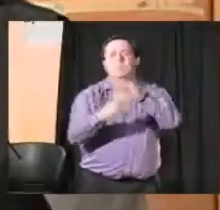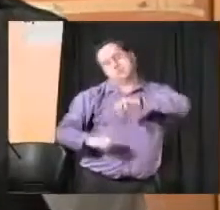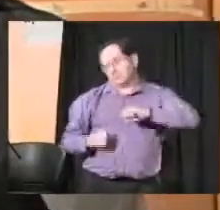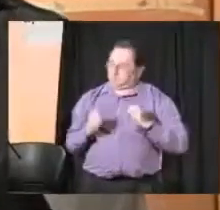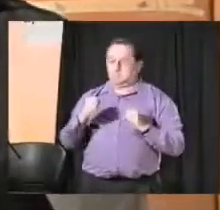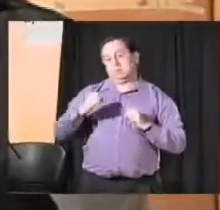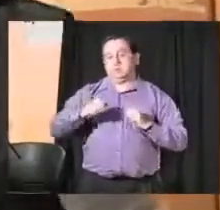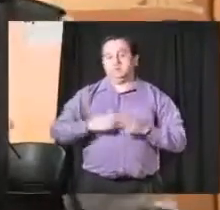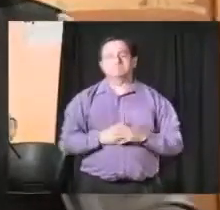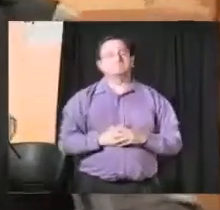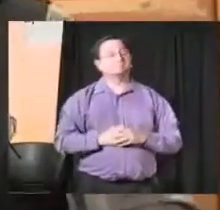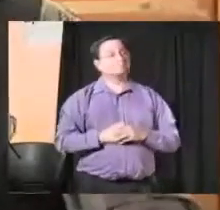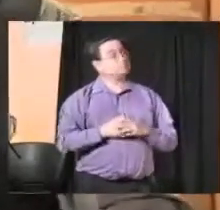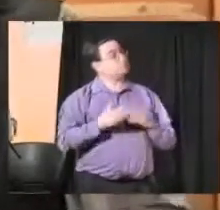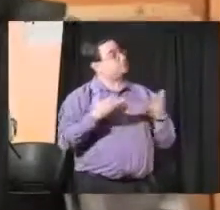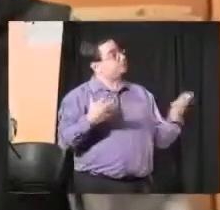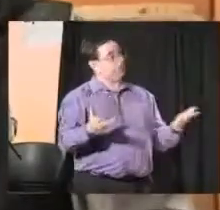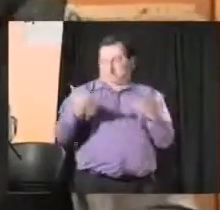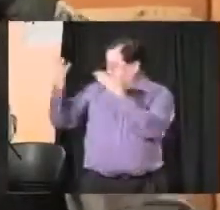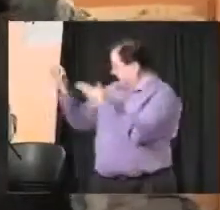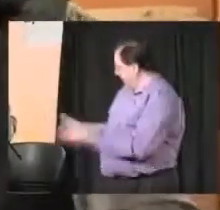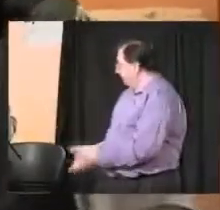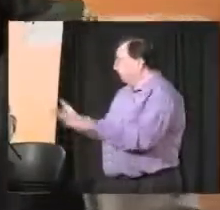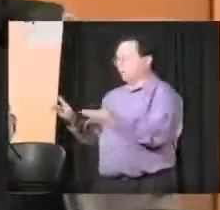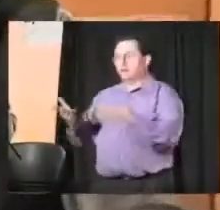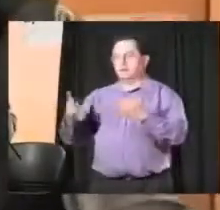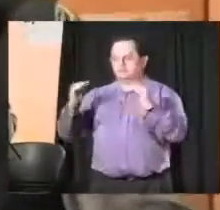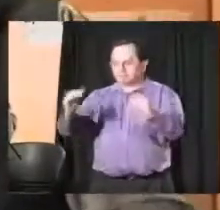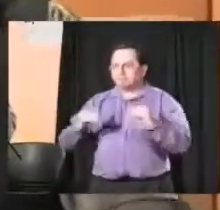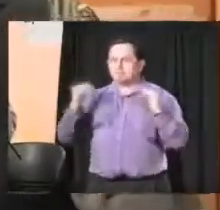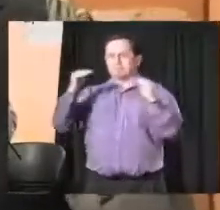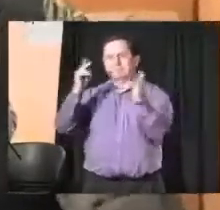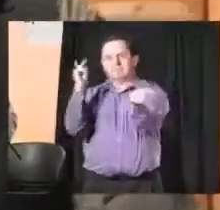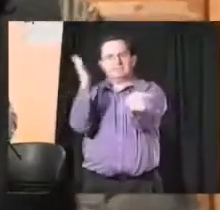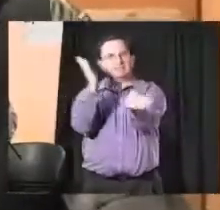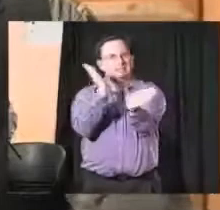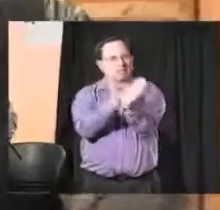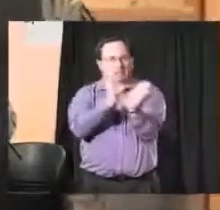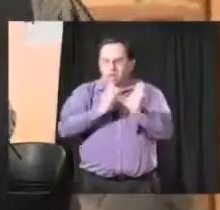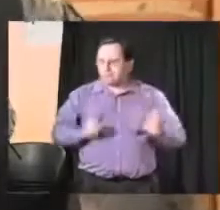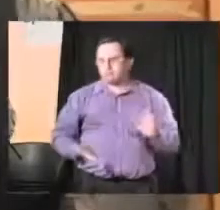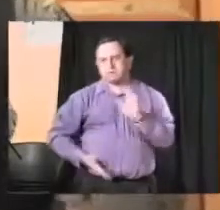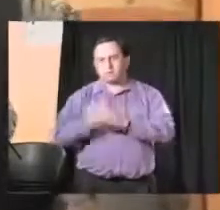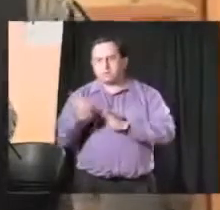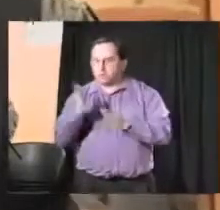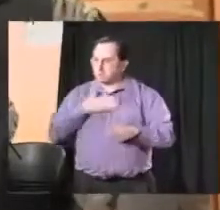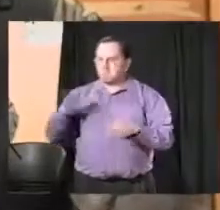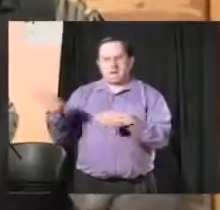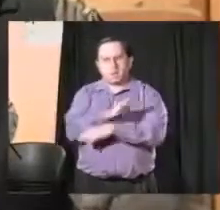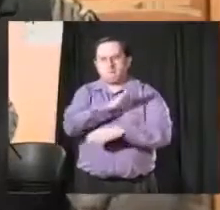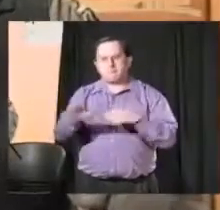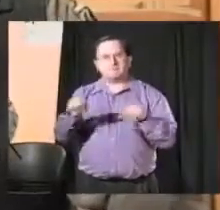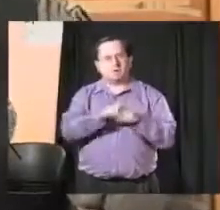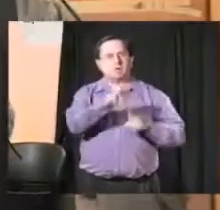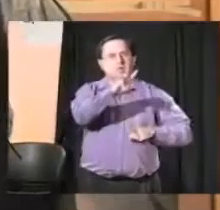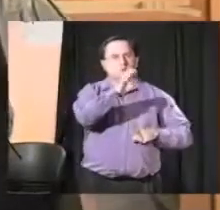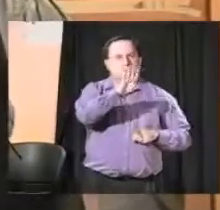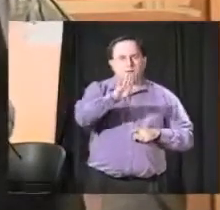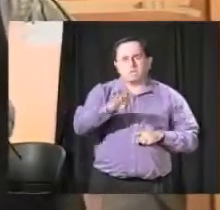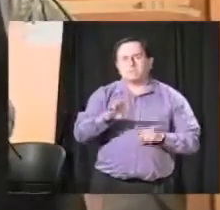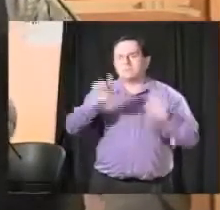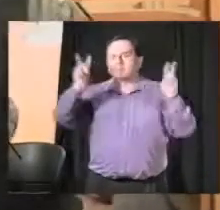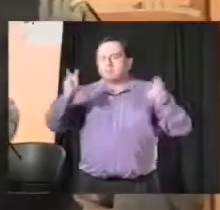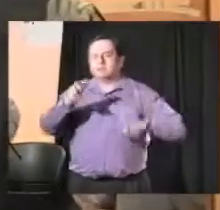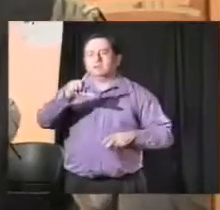twitch. Now, here I am, becoming a psychologist, running a presentation business and a website at lysatwitch.com, and